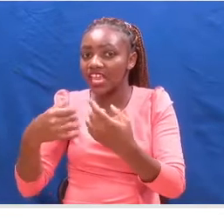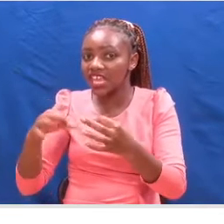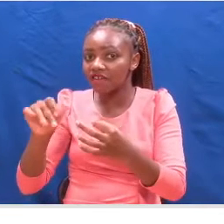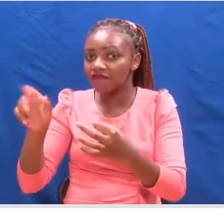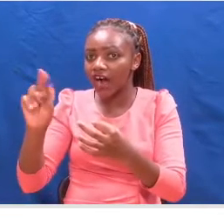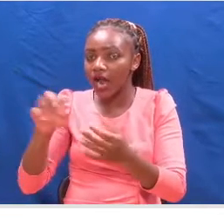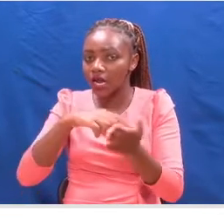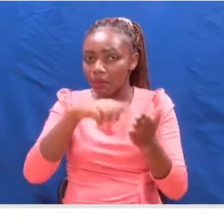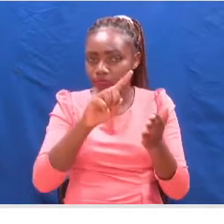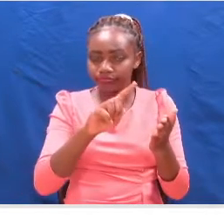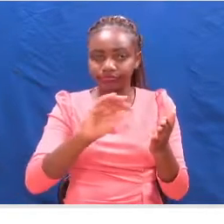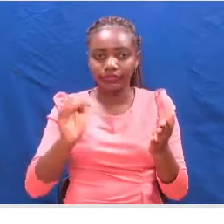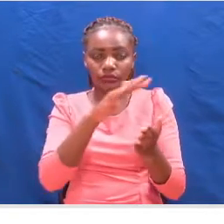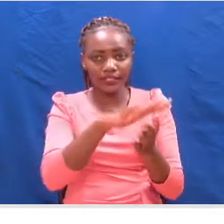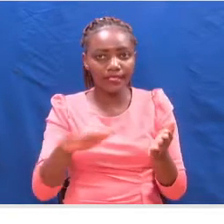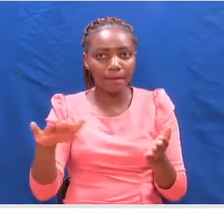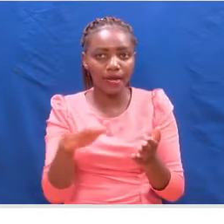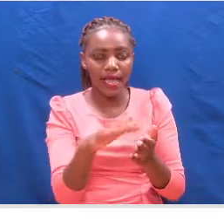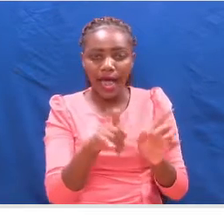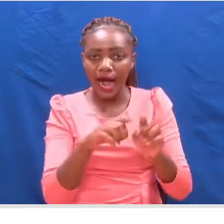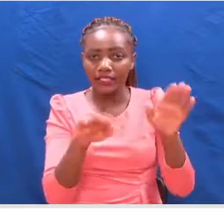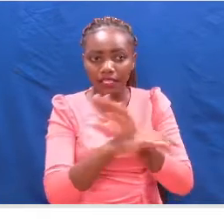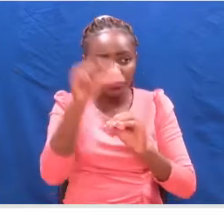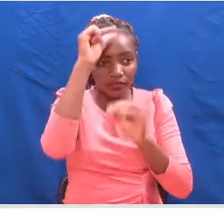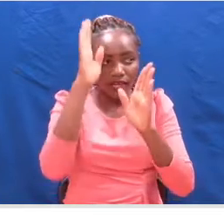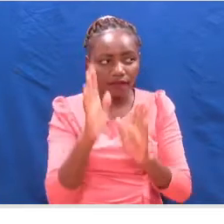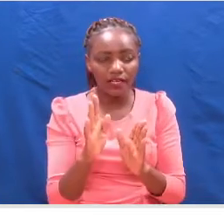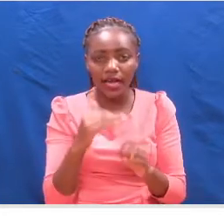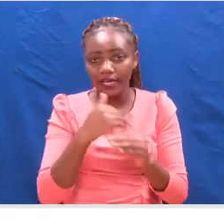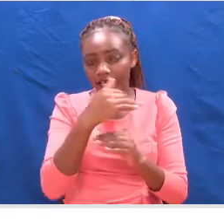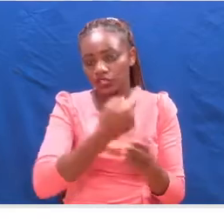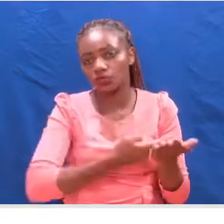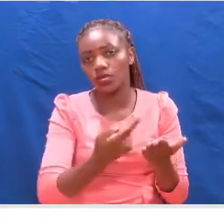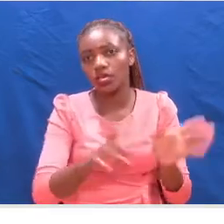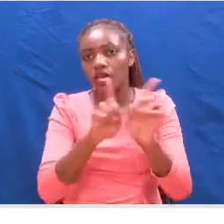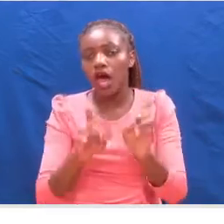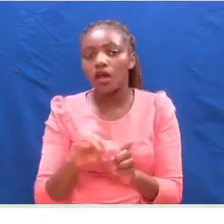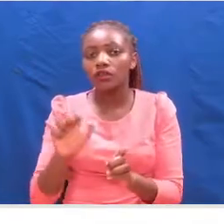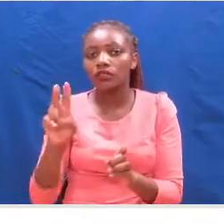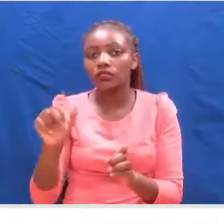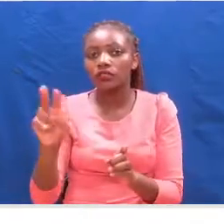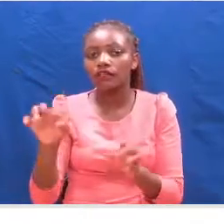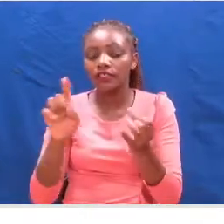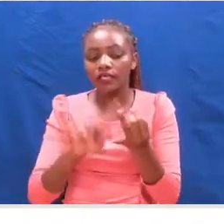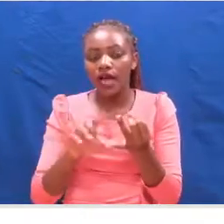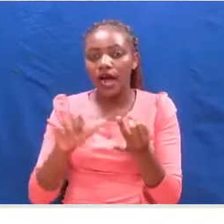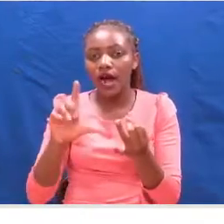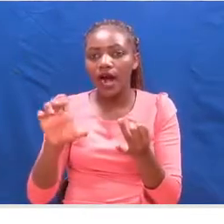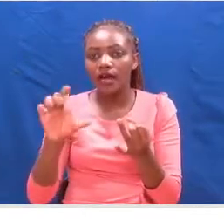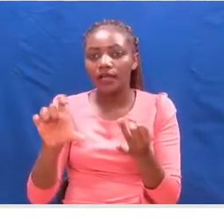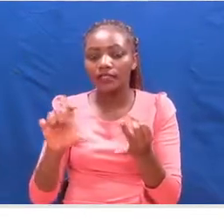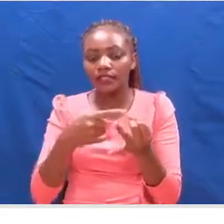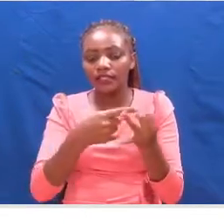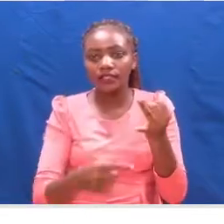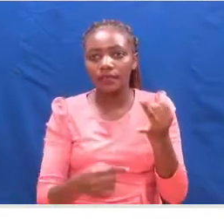is approved by the county assembly as deputy governor nominee next week. Father Evans Kakai and Alex Lanya have been